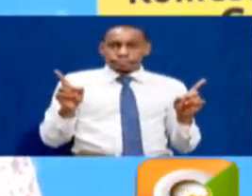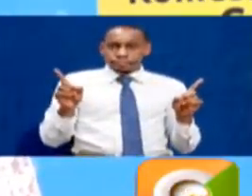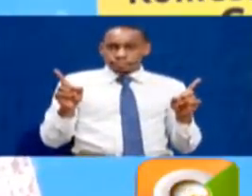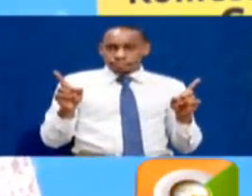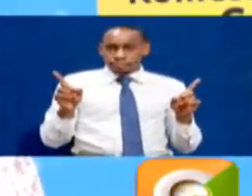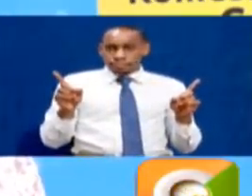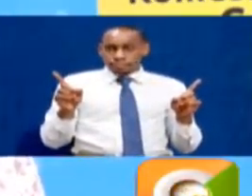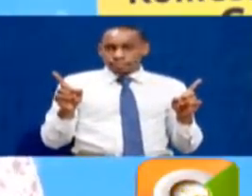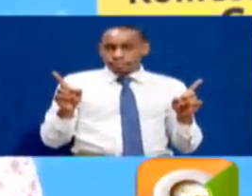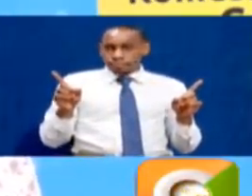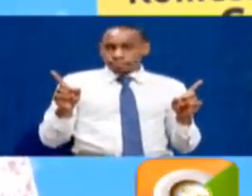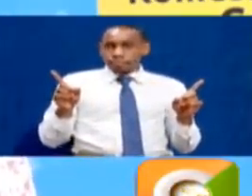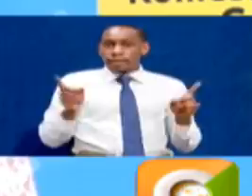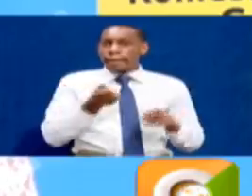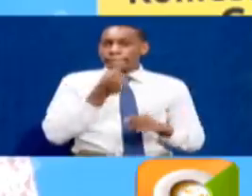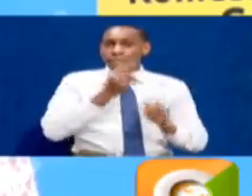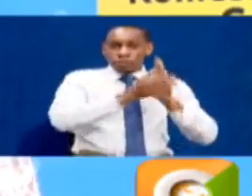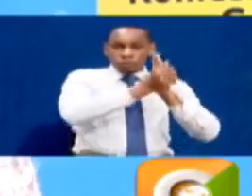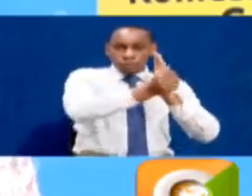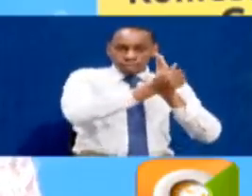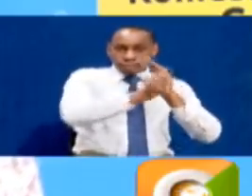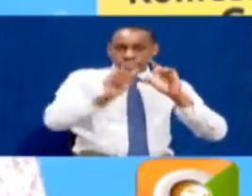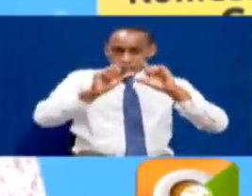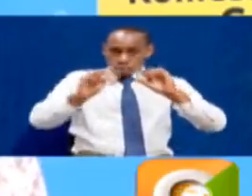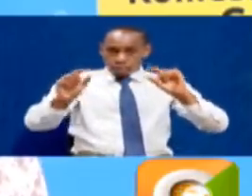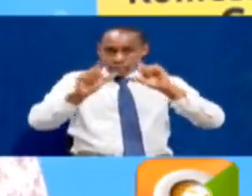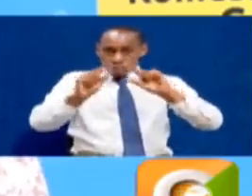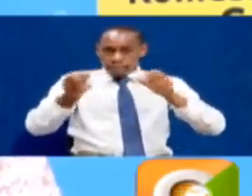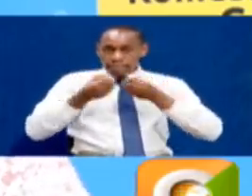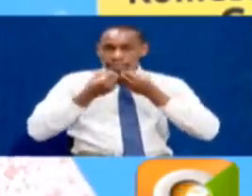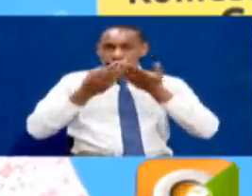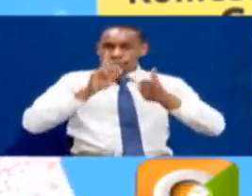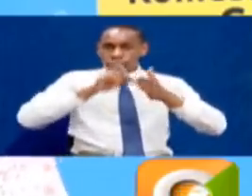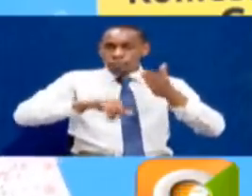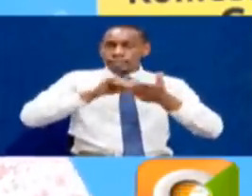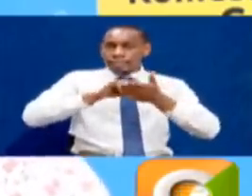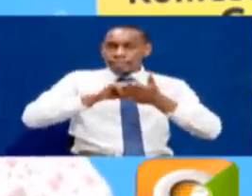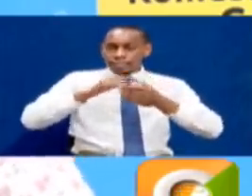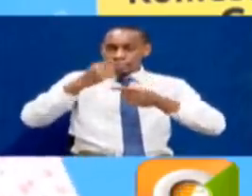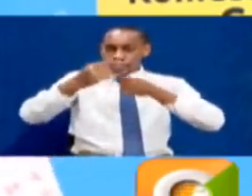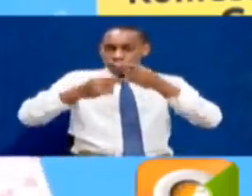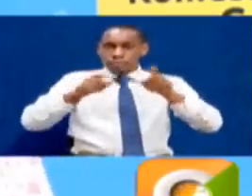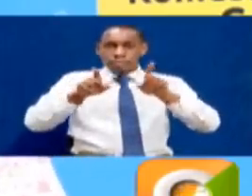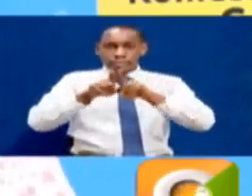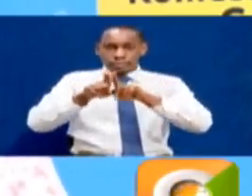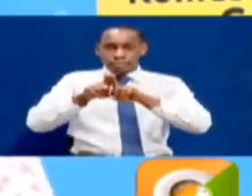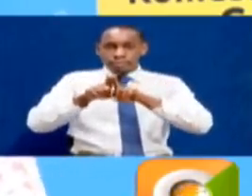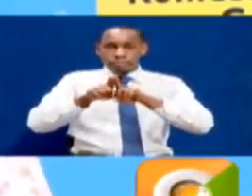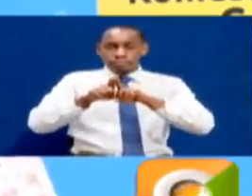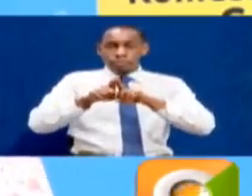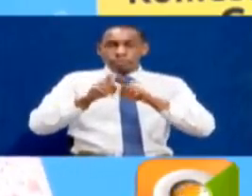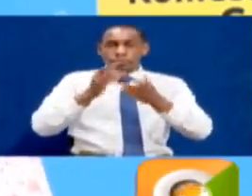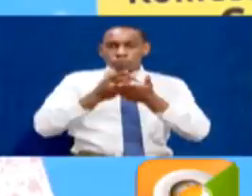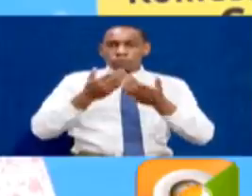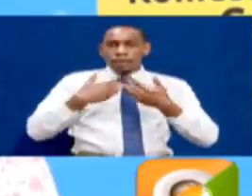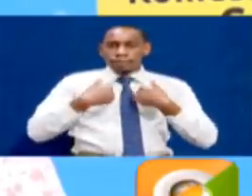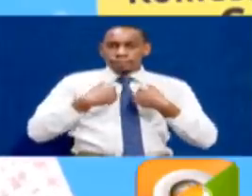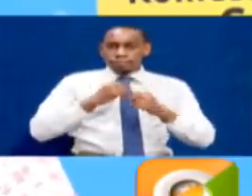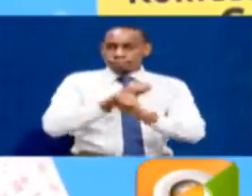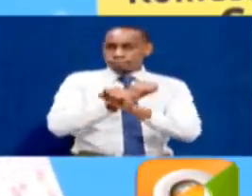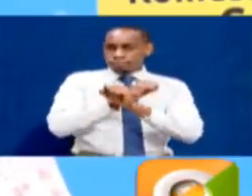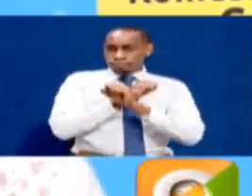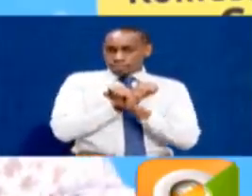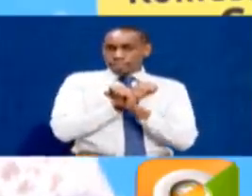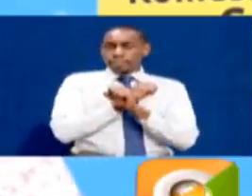the medical experts have also told us, is that as that is happening, we are also growing resistance. You know,